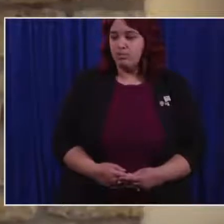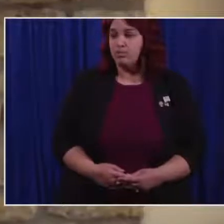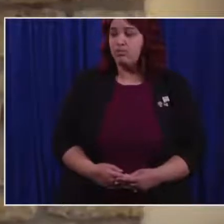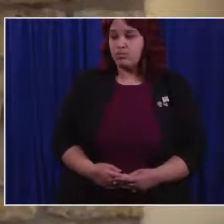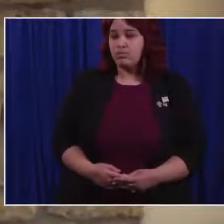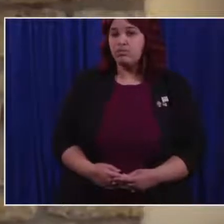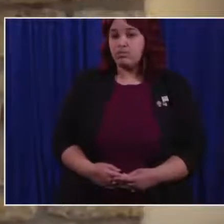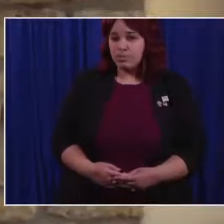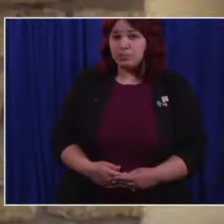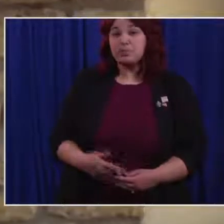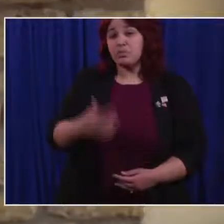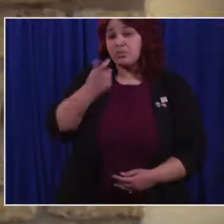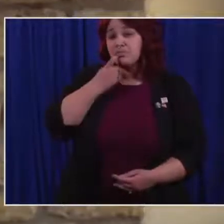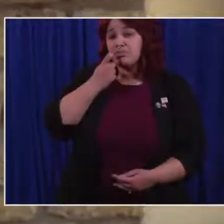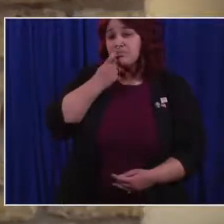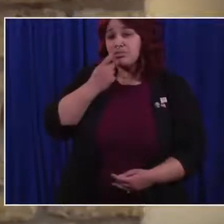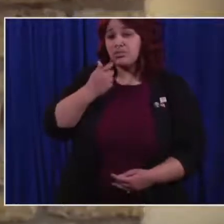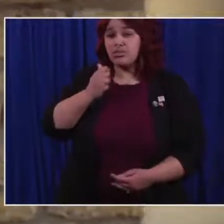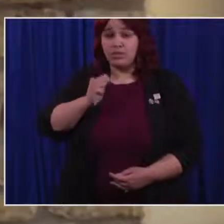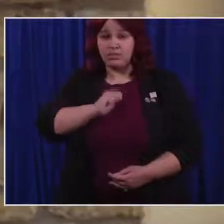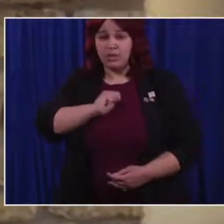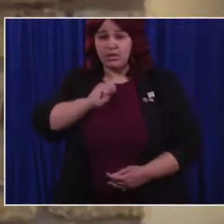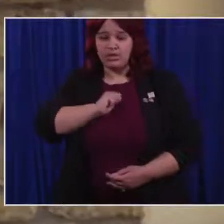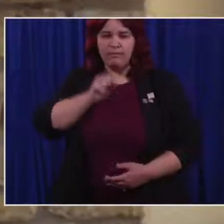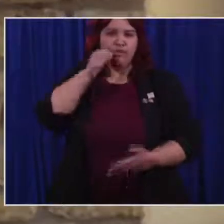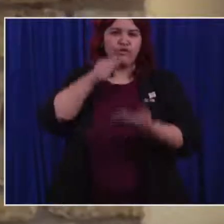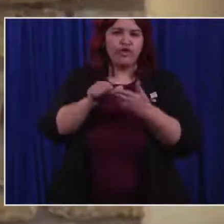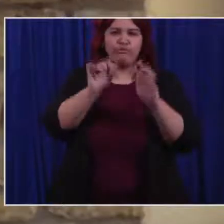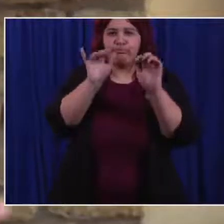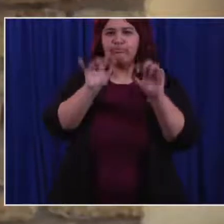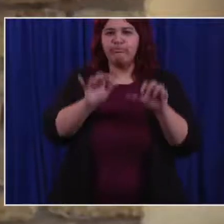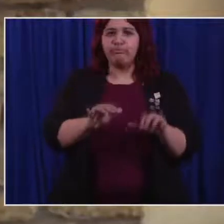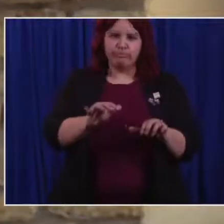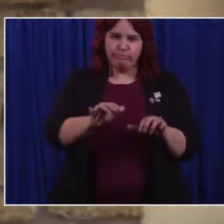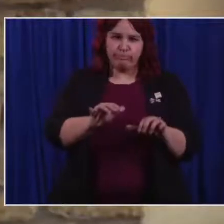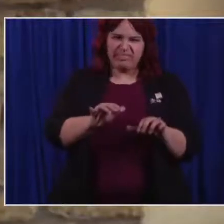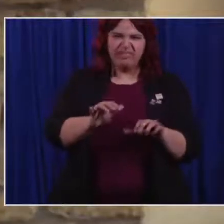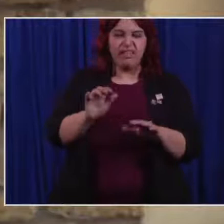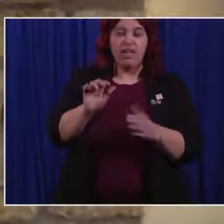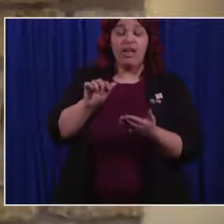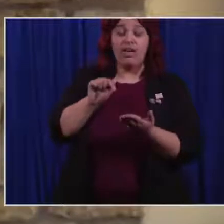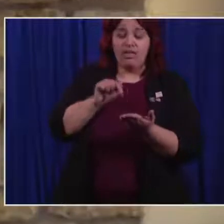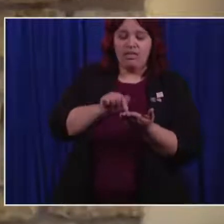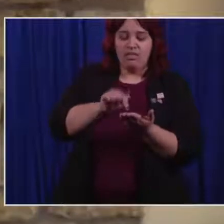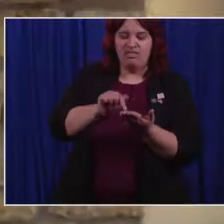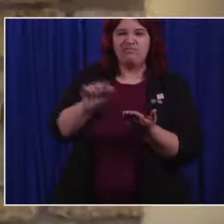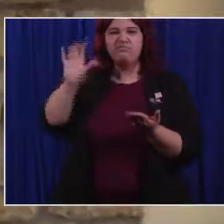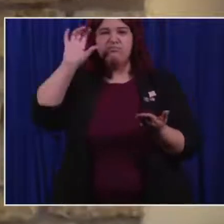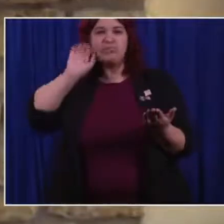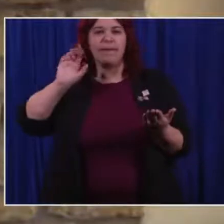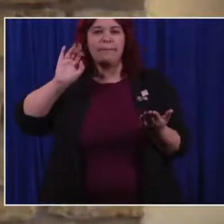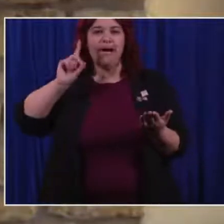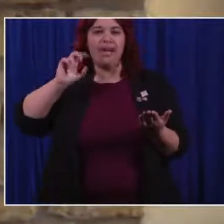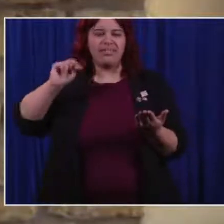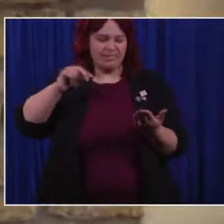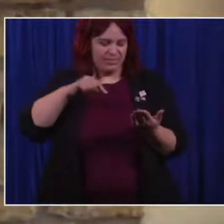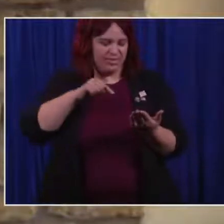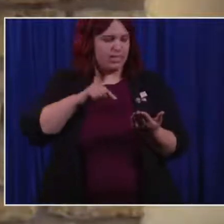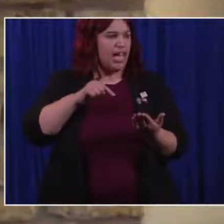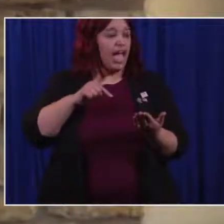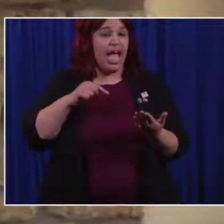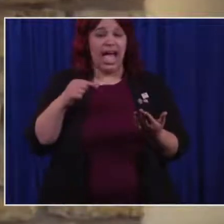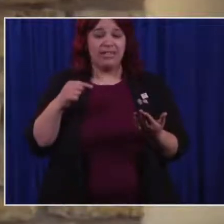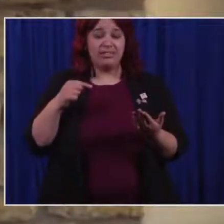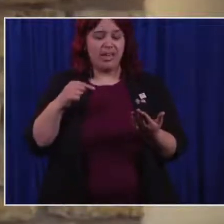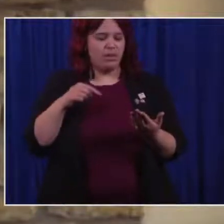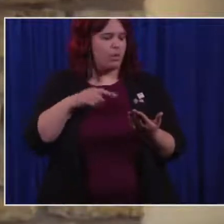President Biden in response to his request, what do you need? And our answer was, we can use a lot of things, but the most